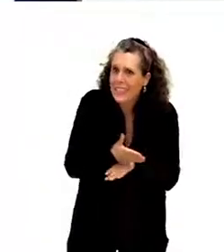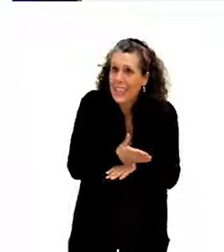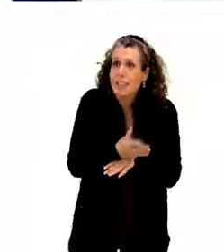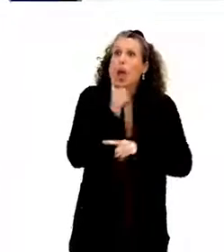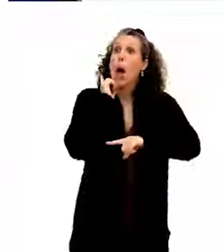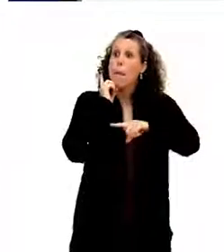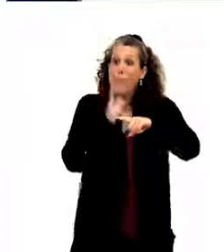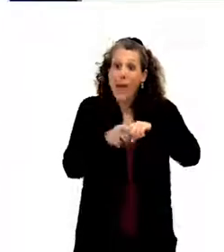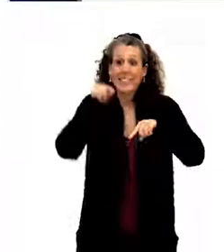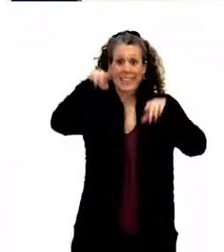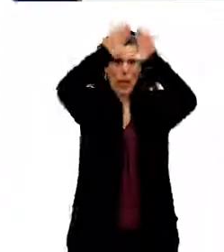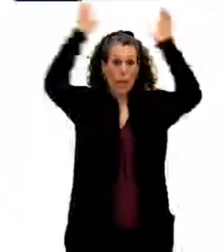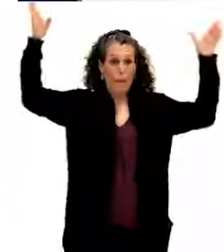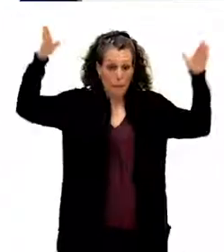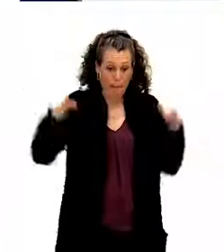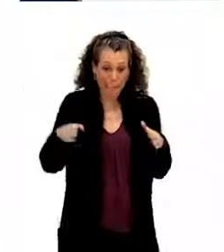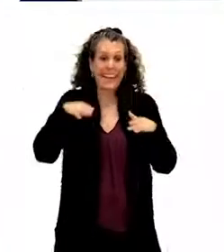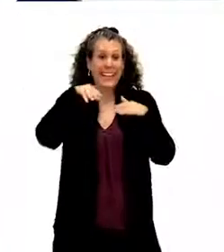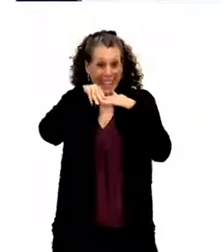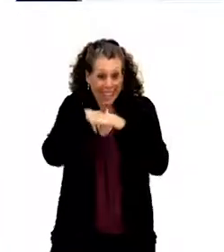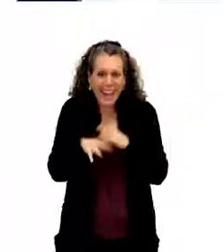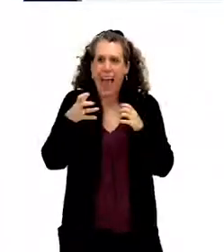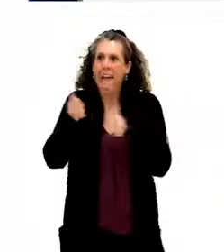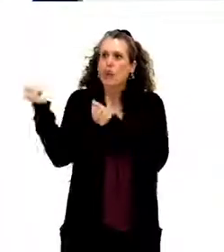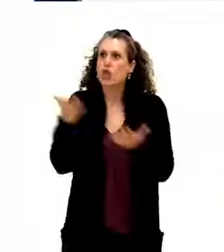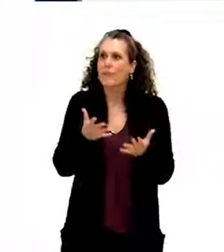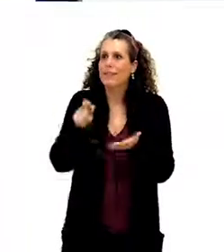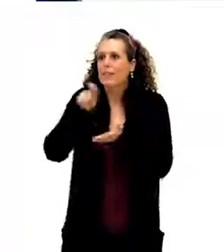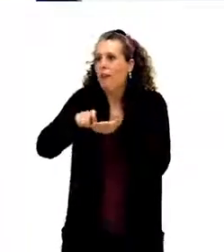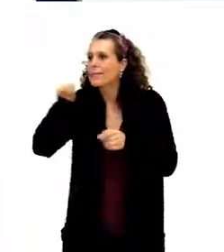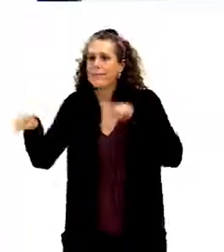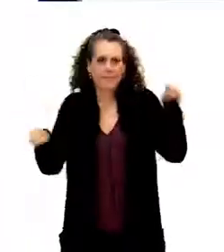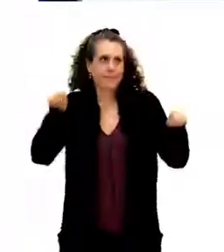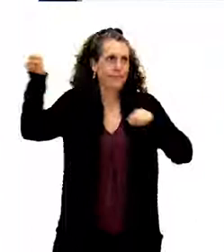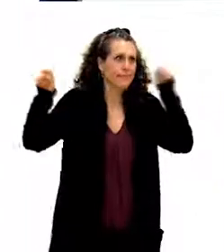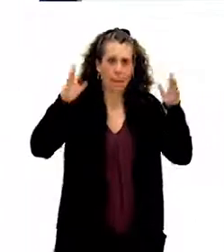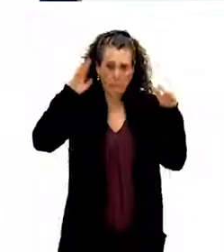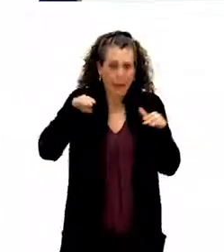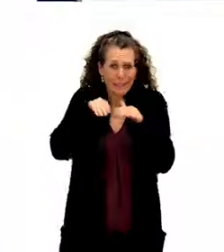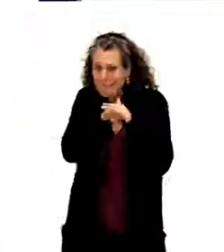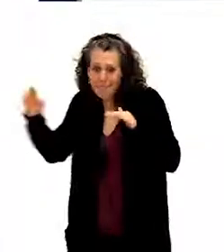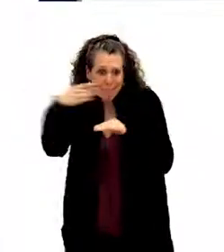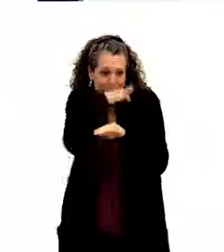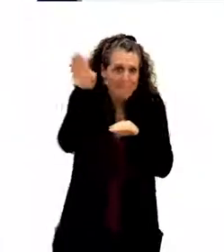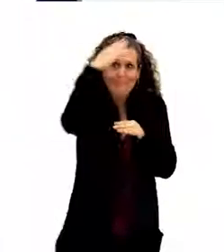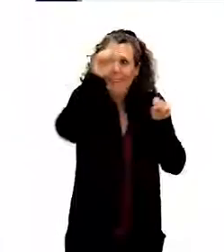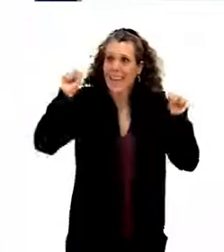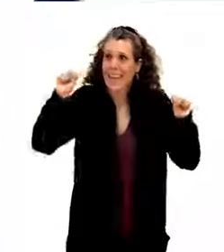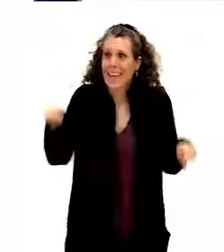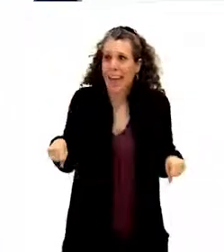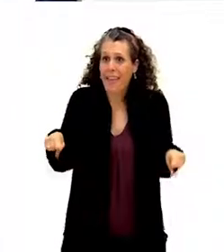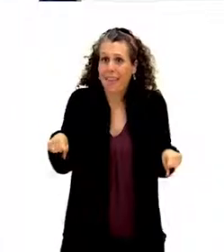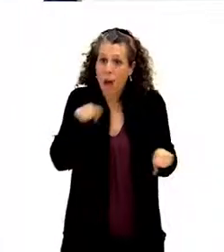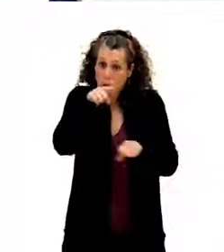services provided in the building that is, for example, created or built a few hundred years